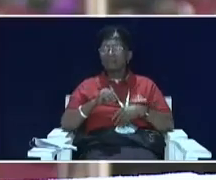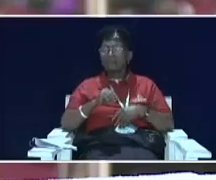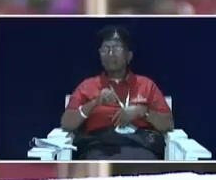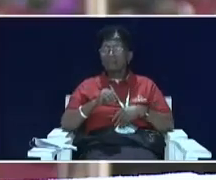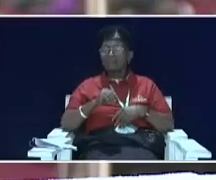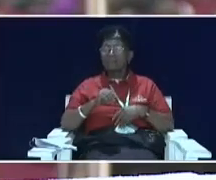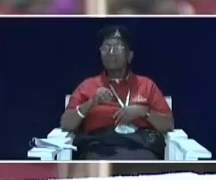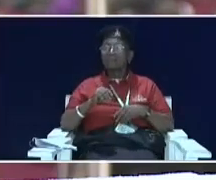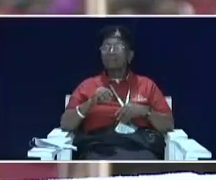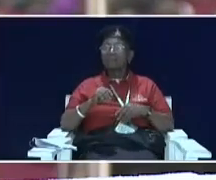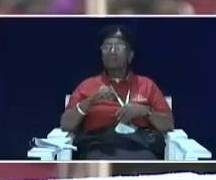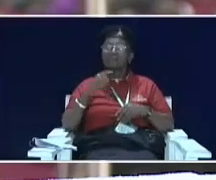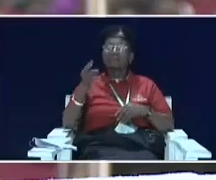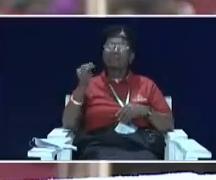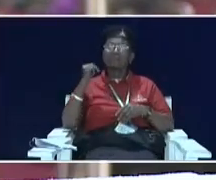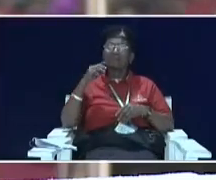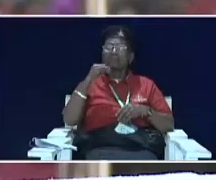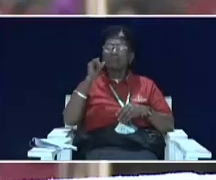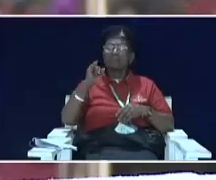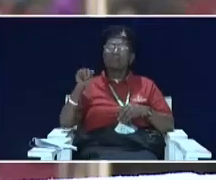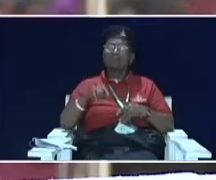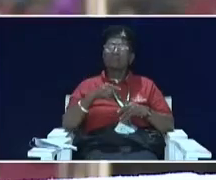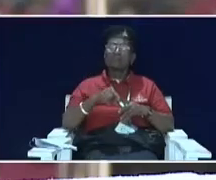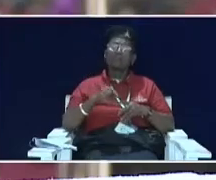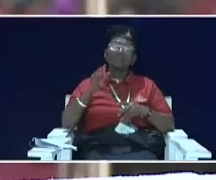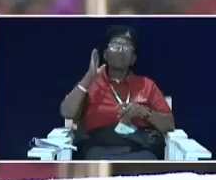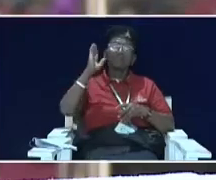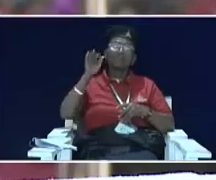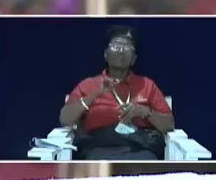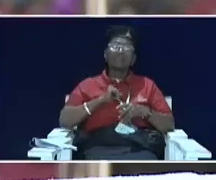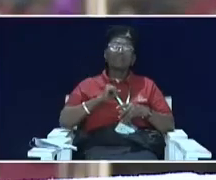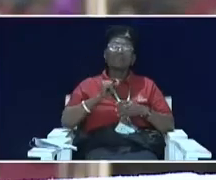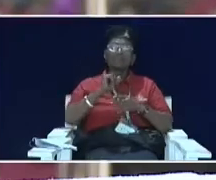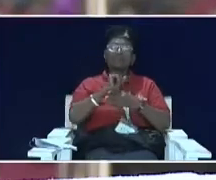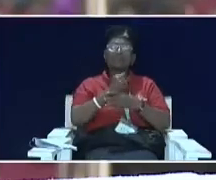One of such people who was saying, when will I share my testimony?